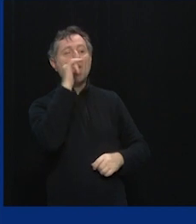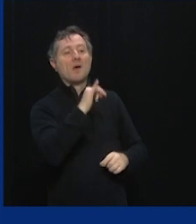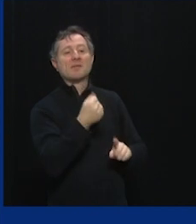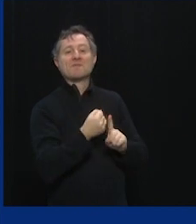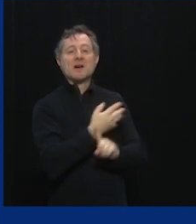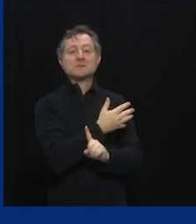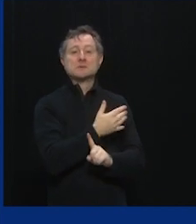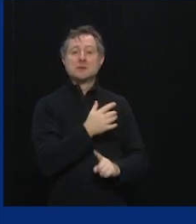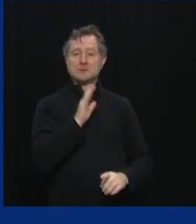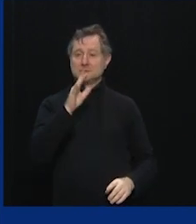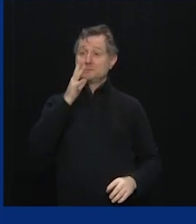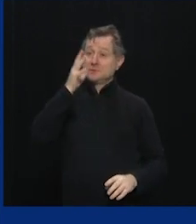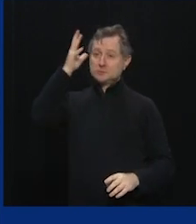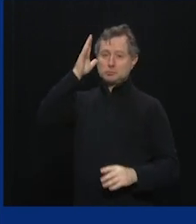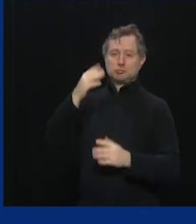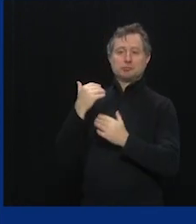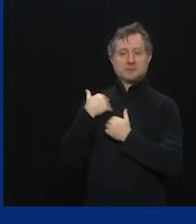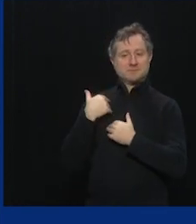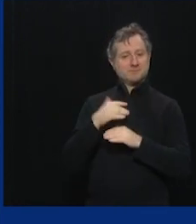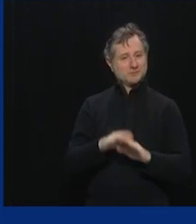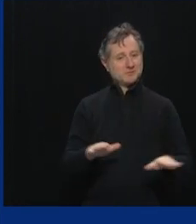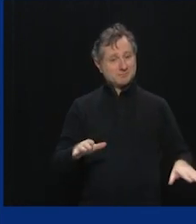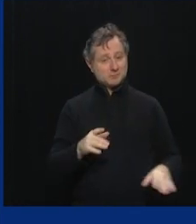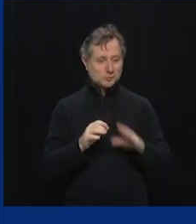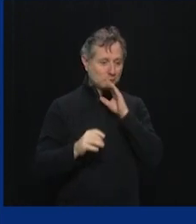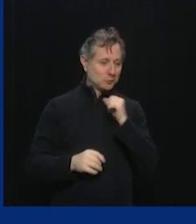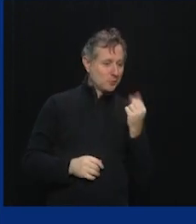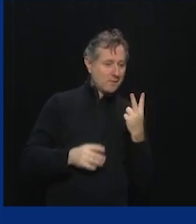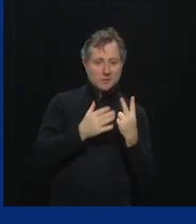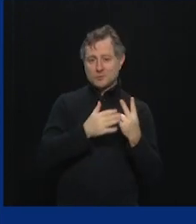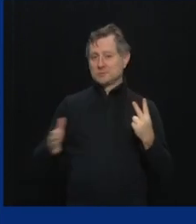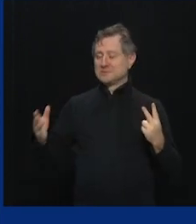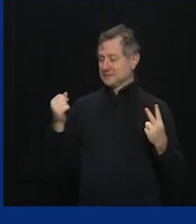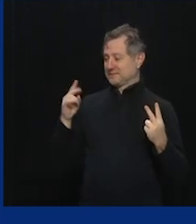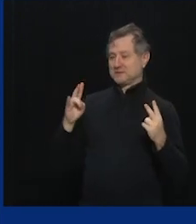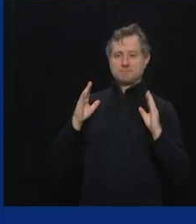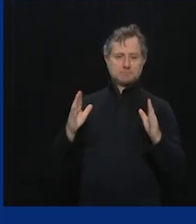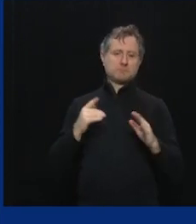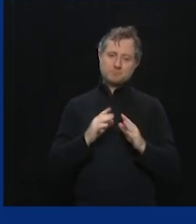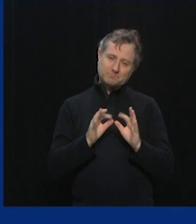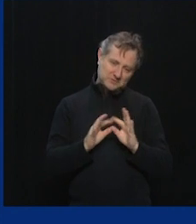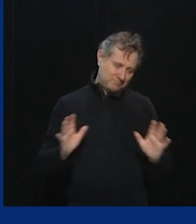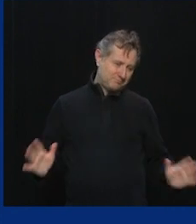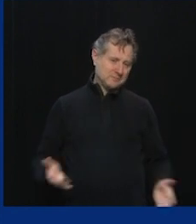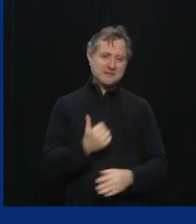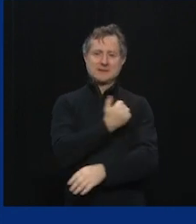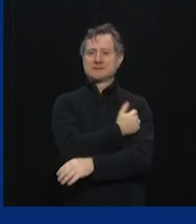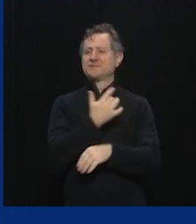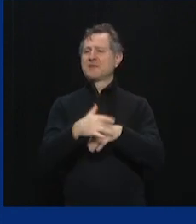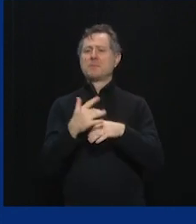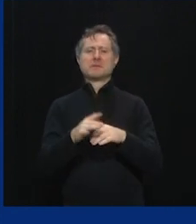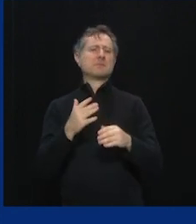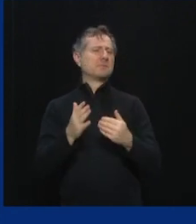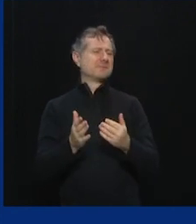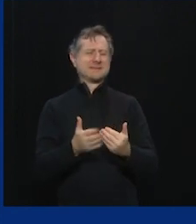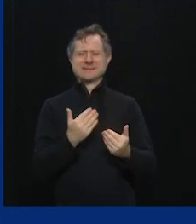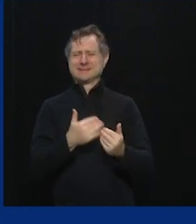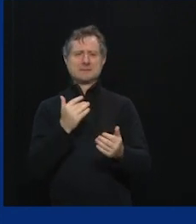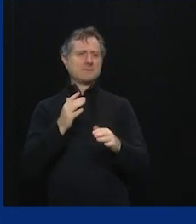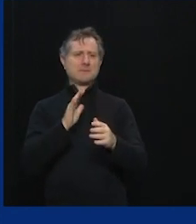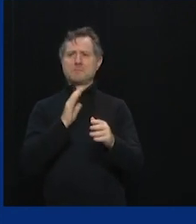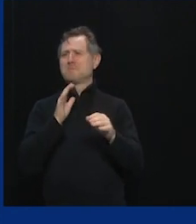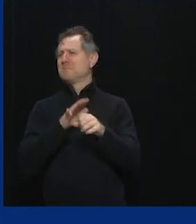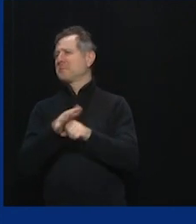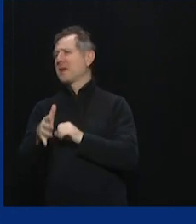take advantage if they're 12 to 17 to get them vaccinated as soon as possible. It's easily available. Many schools, we have pop-up clinics.